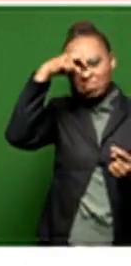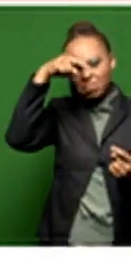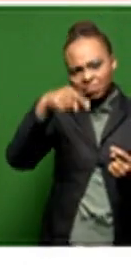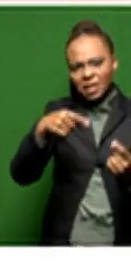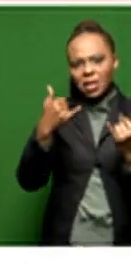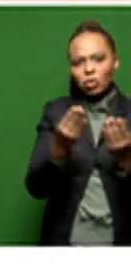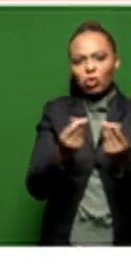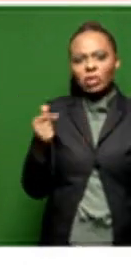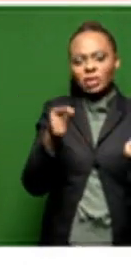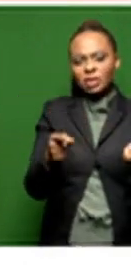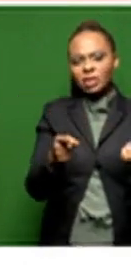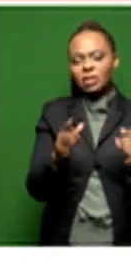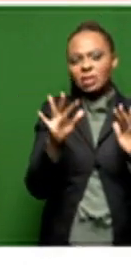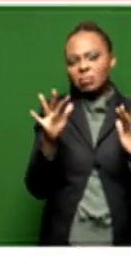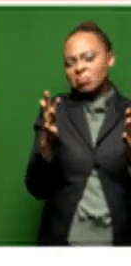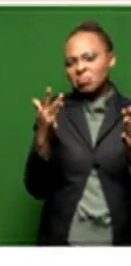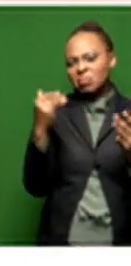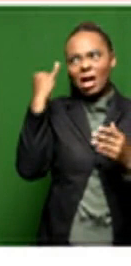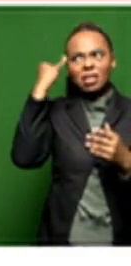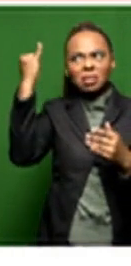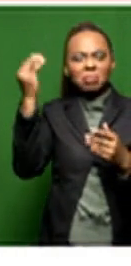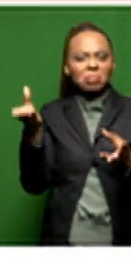and Nolan got the idea to start this project from.